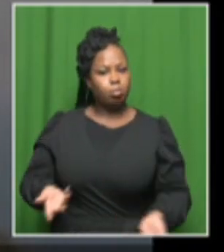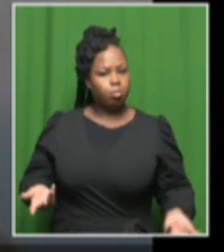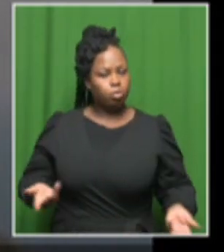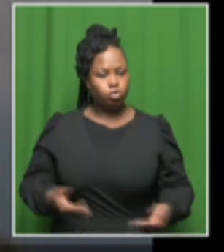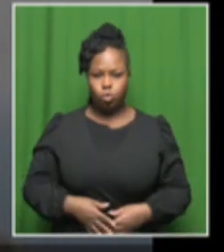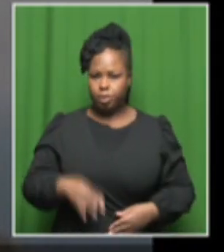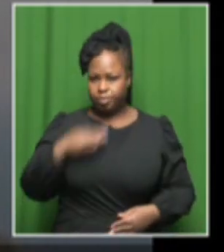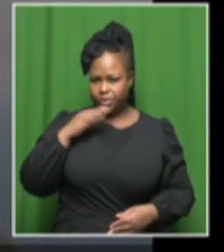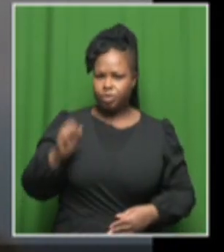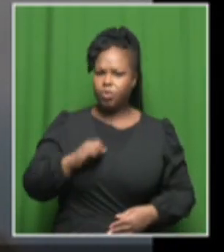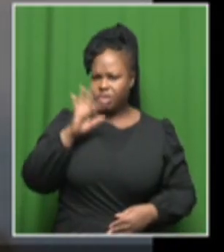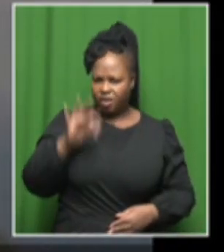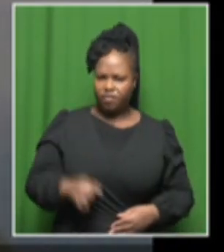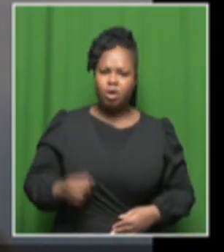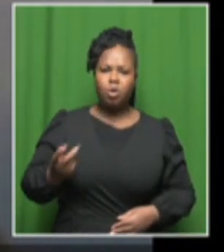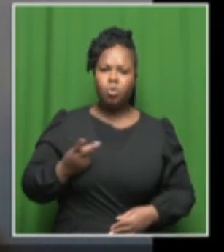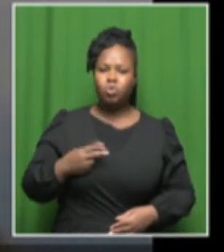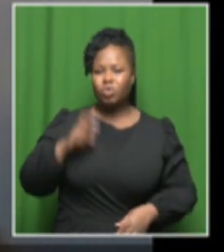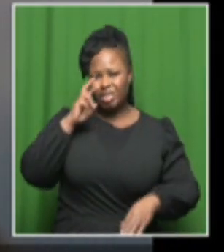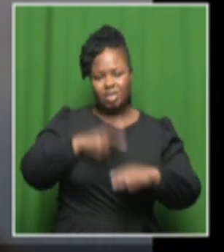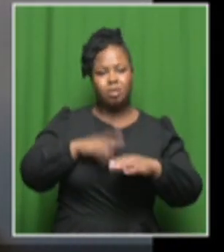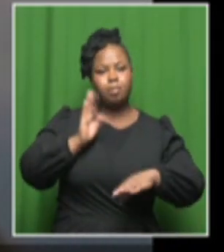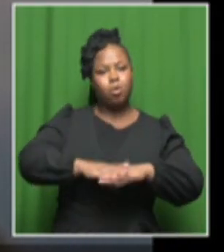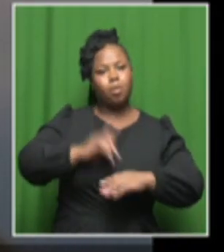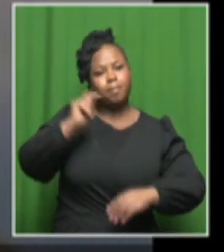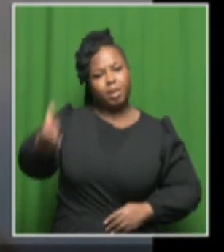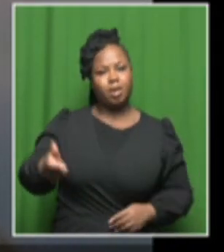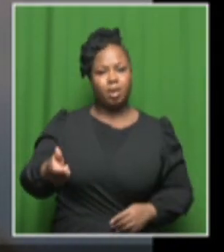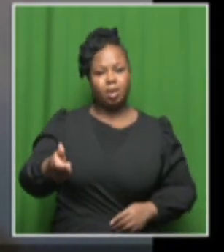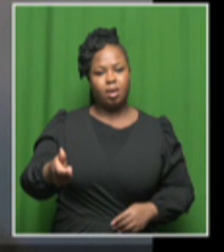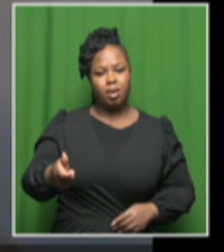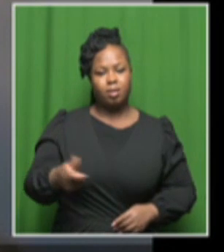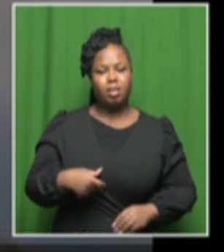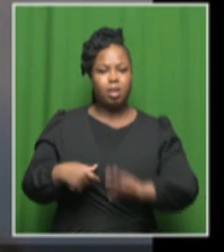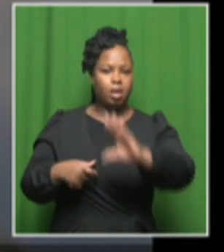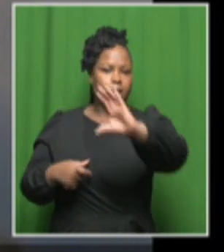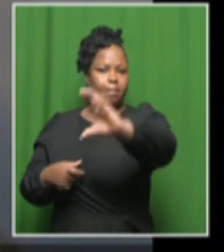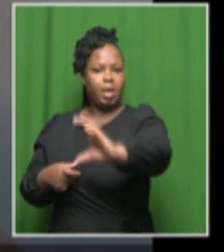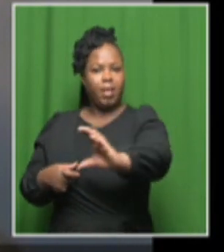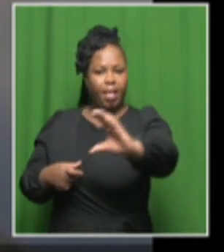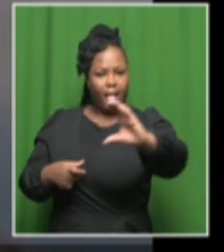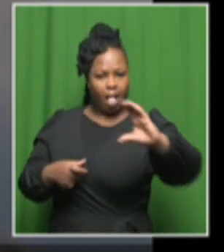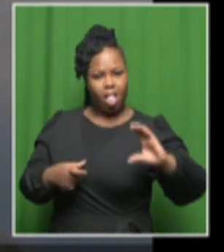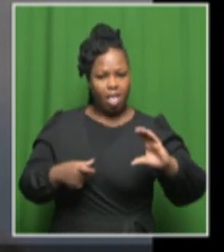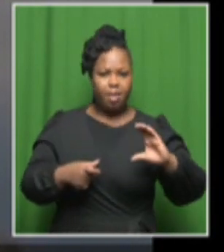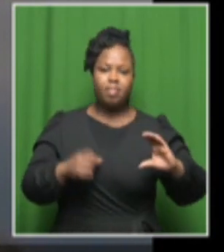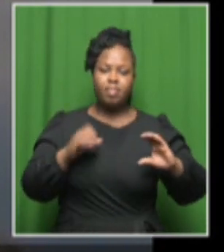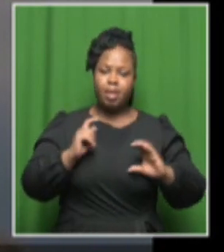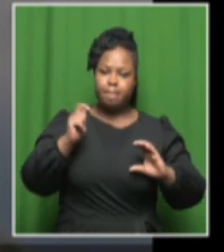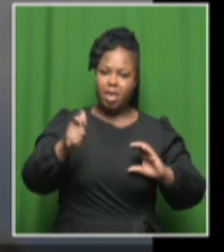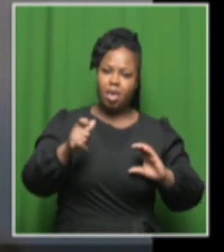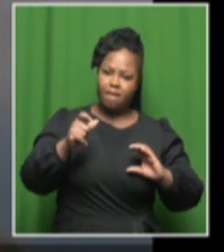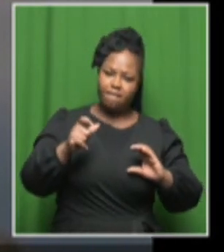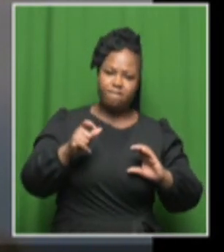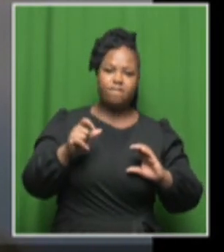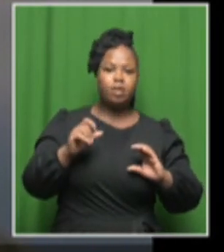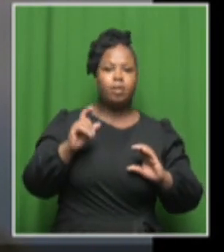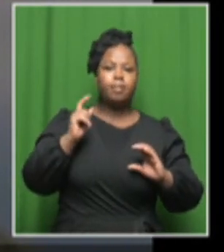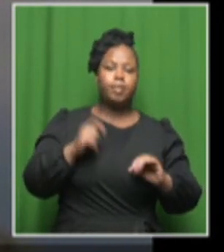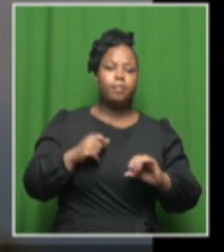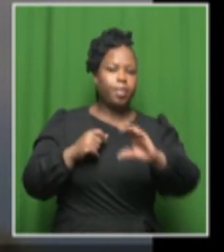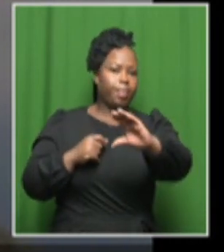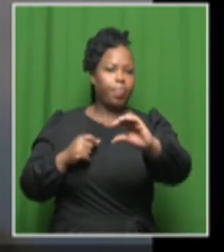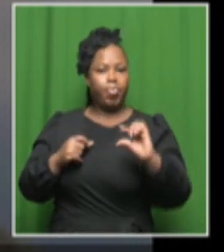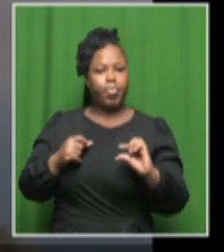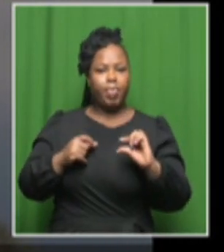Meaning that South Africa would have needed to pay more than what they got. And then that means that it actually, in real terms, increased the debt